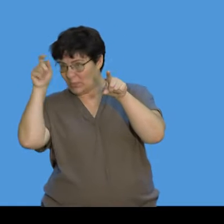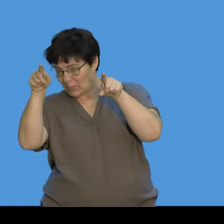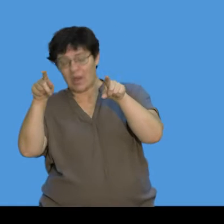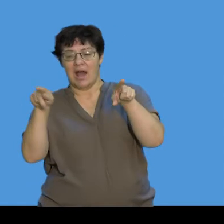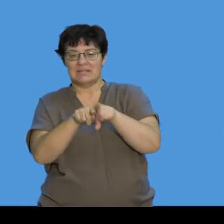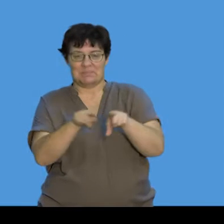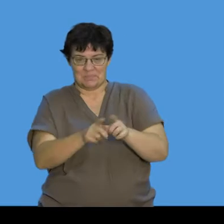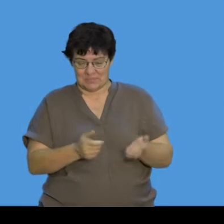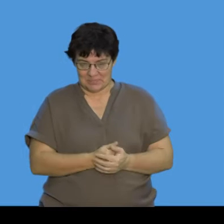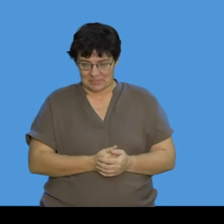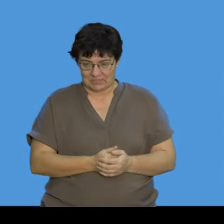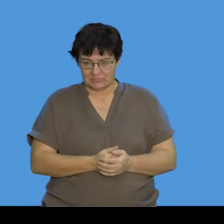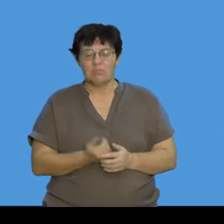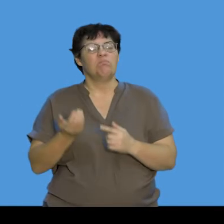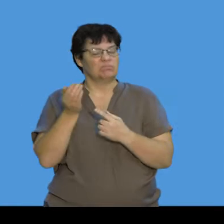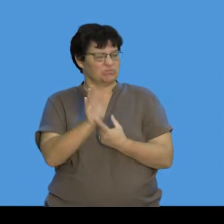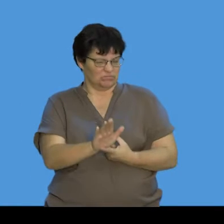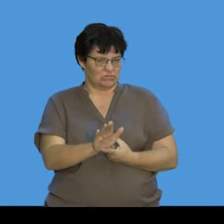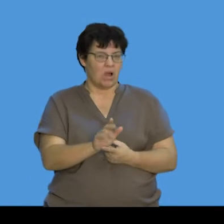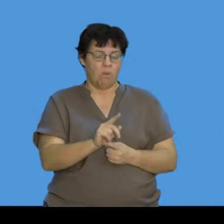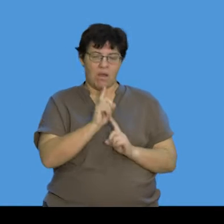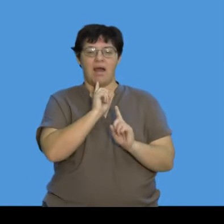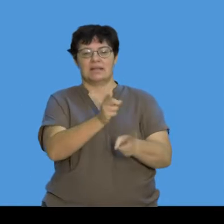I will show you this when it comes to some